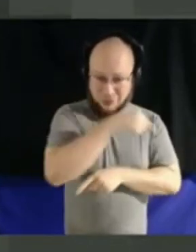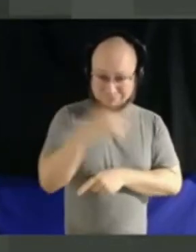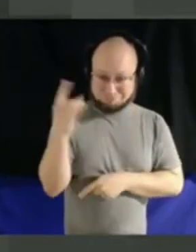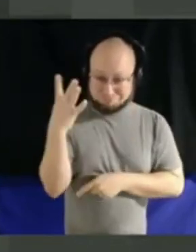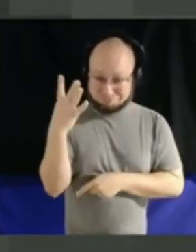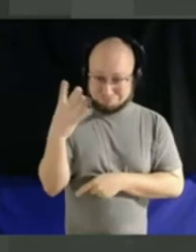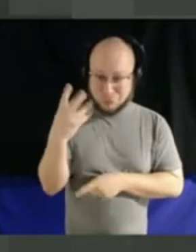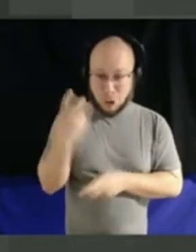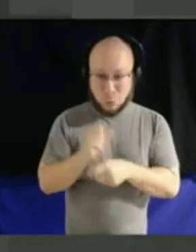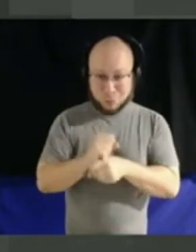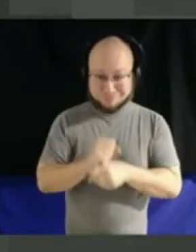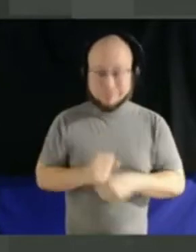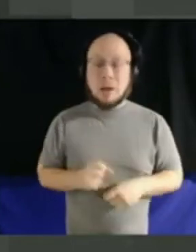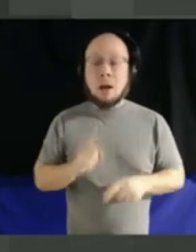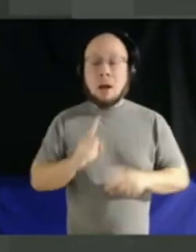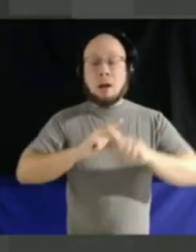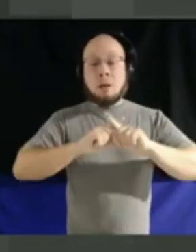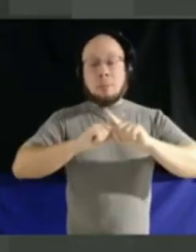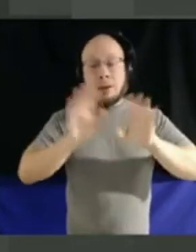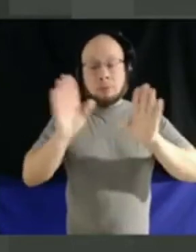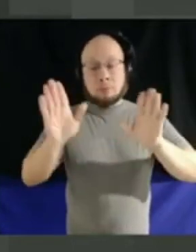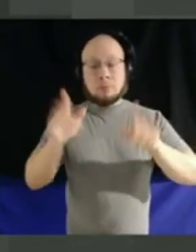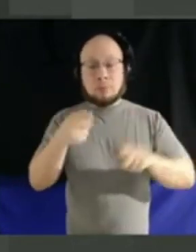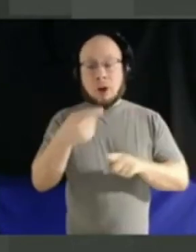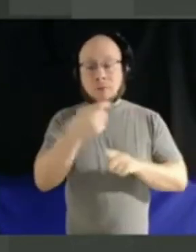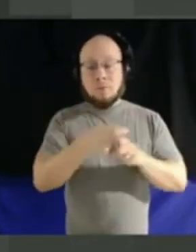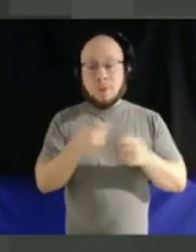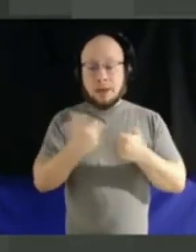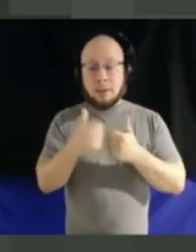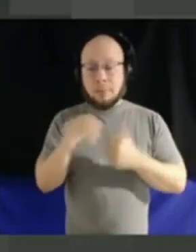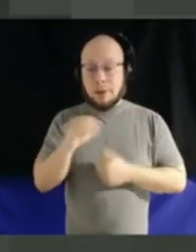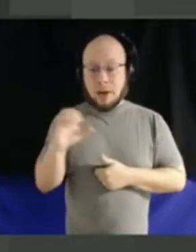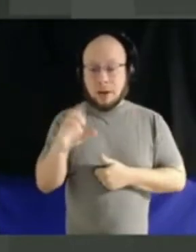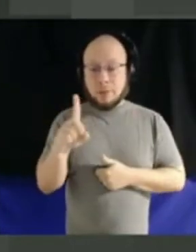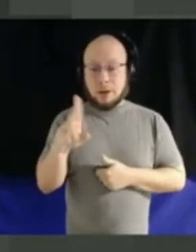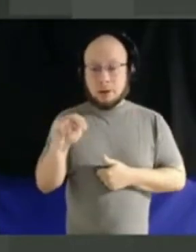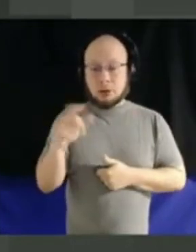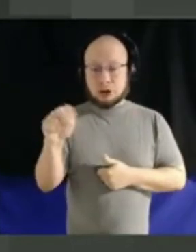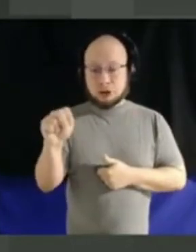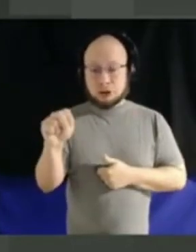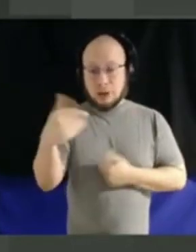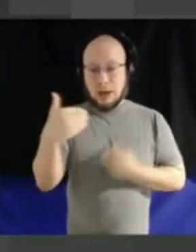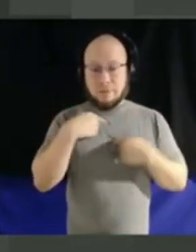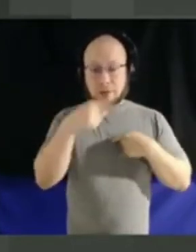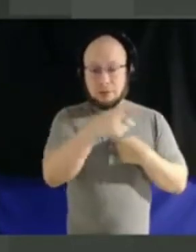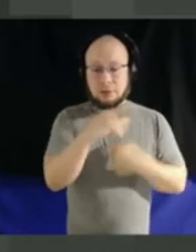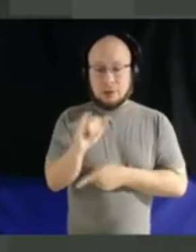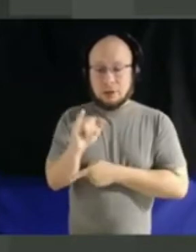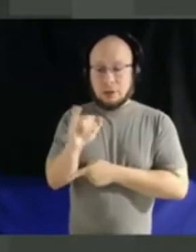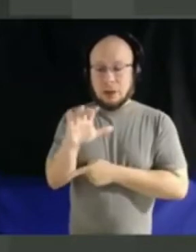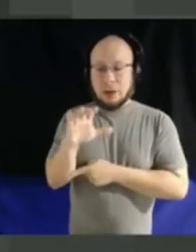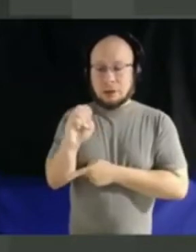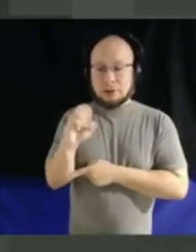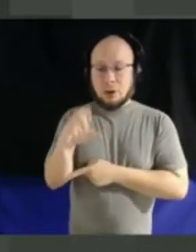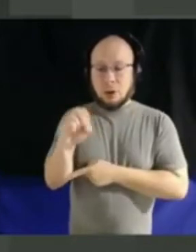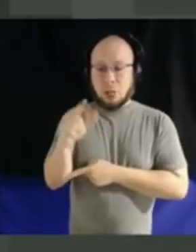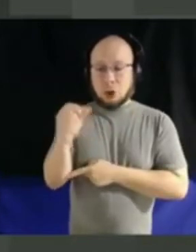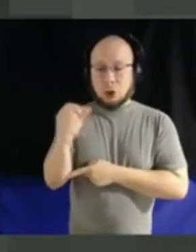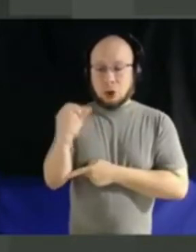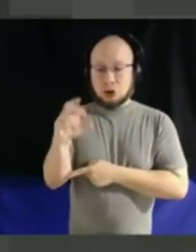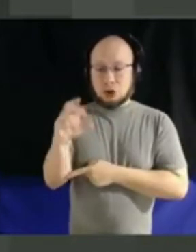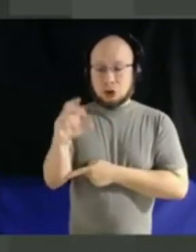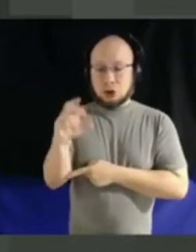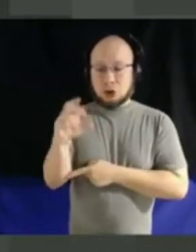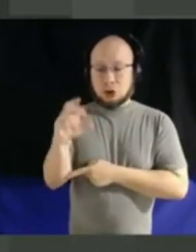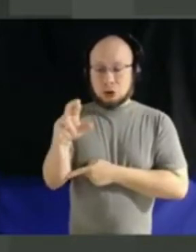the way from Minecraft Dungeons, we have the Isolager. They make clouds of ice that smash down on whomever they are